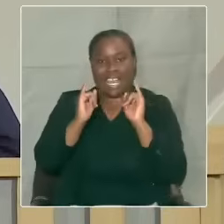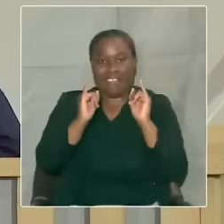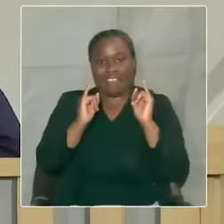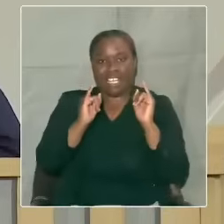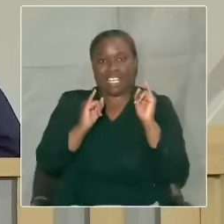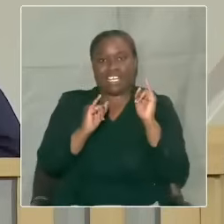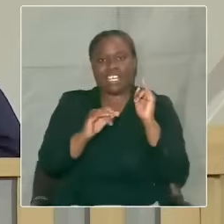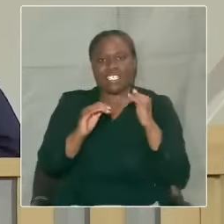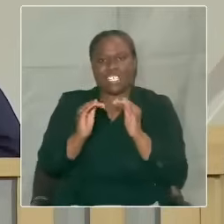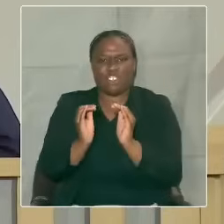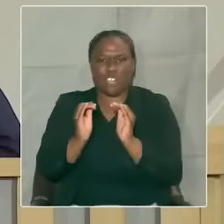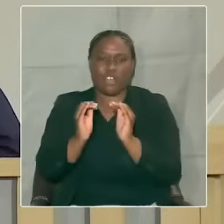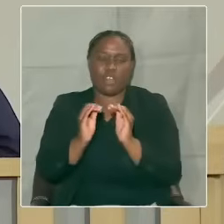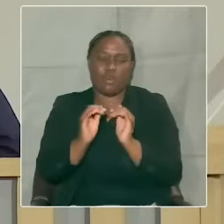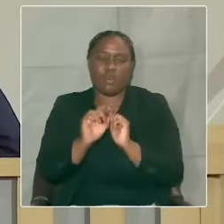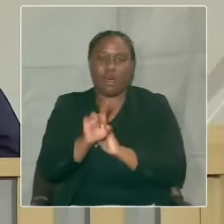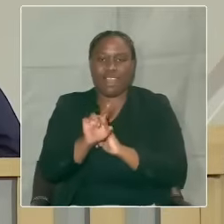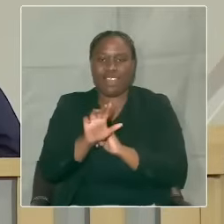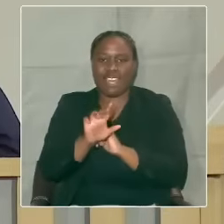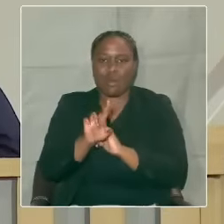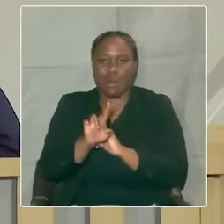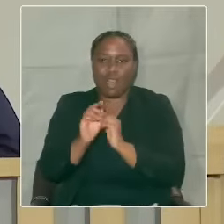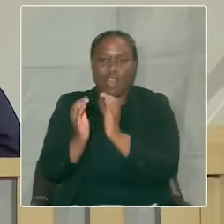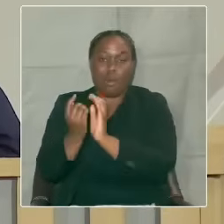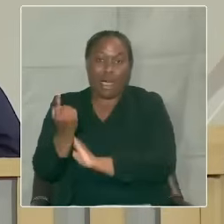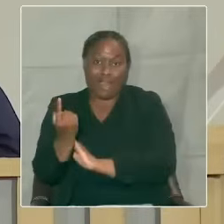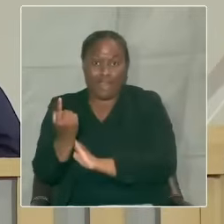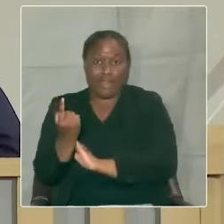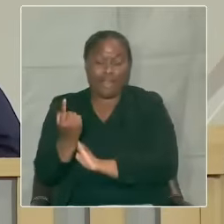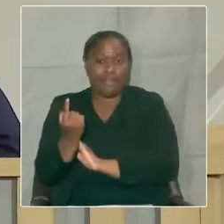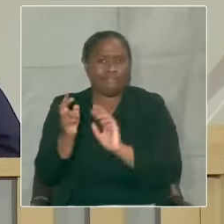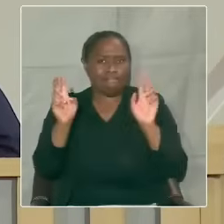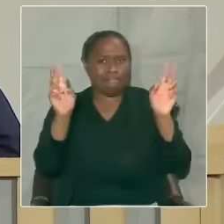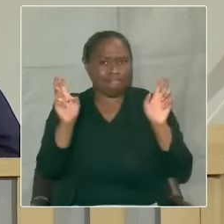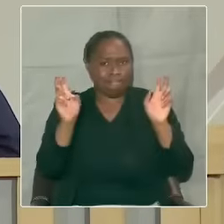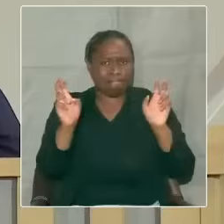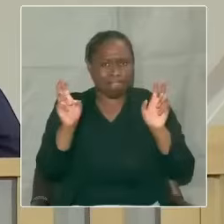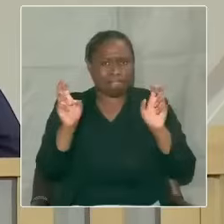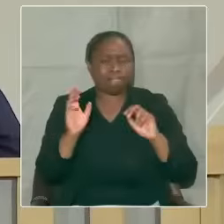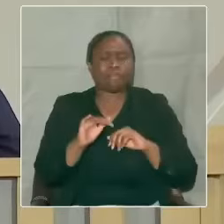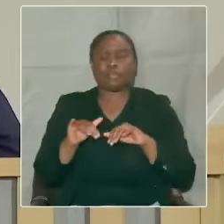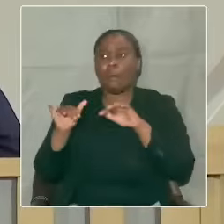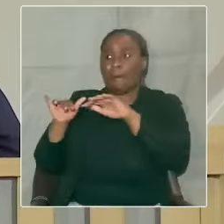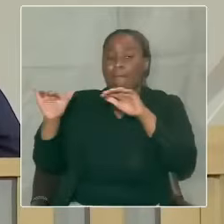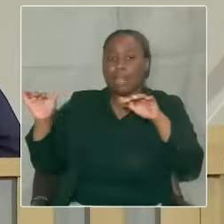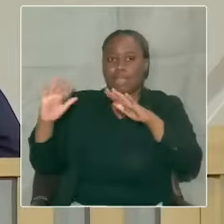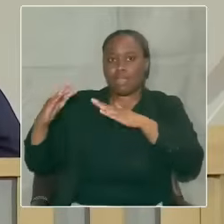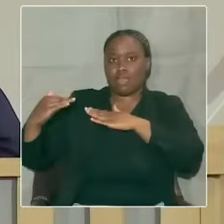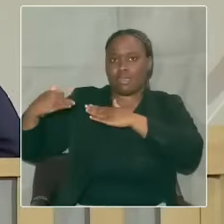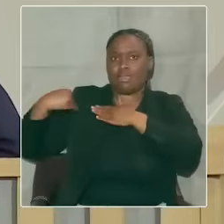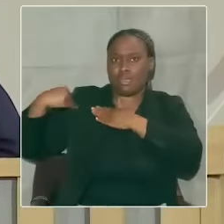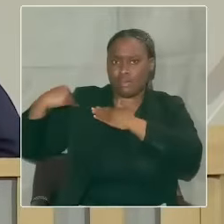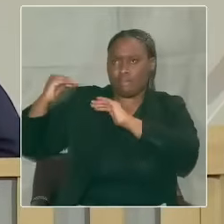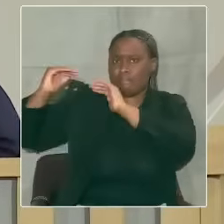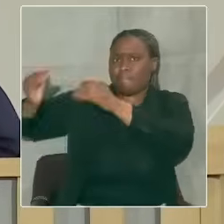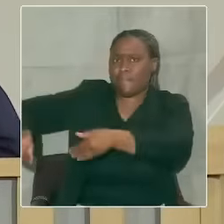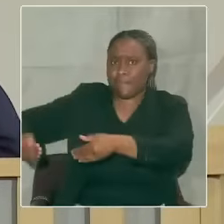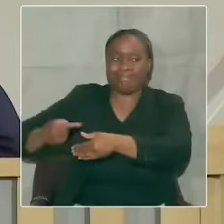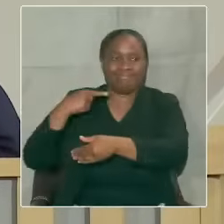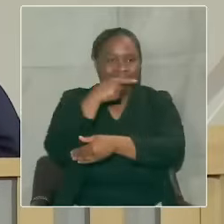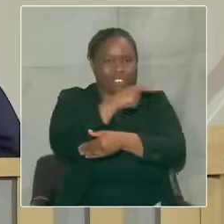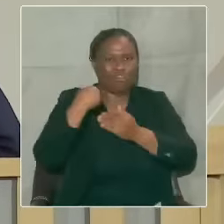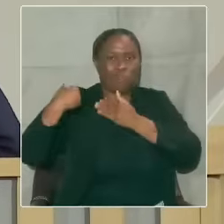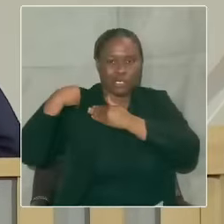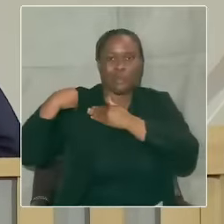Section 199(1) states that the security services of the Republic consist of a single police